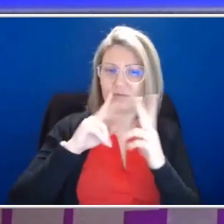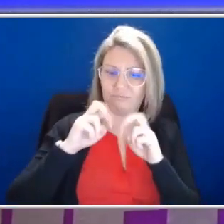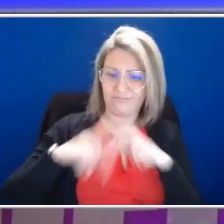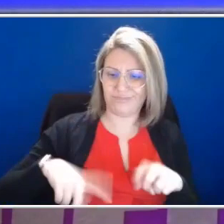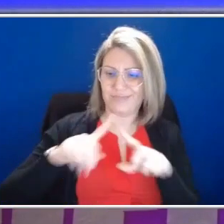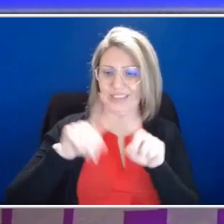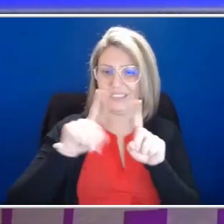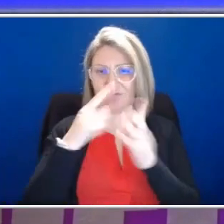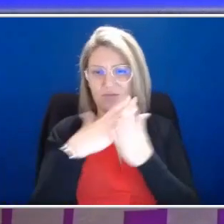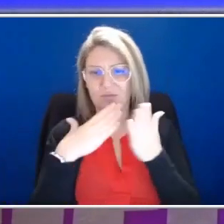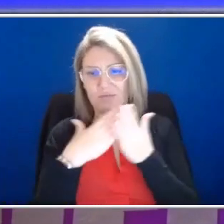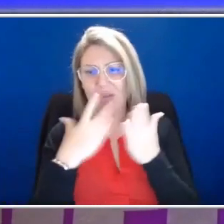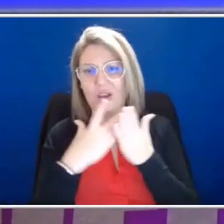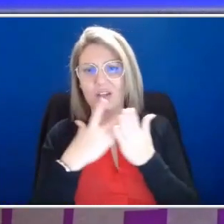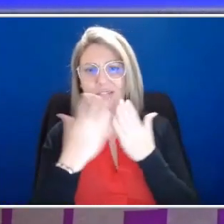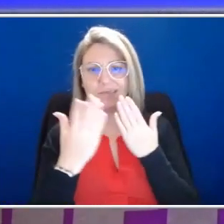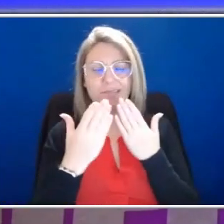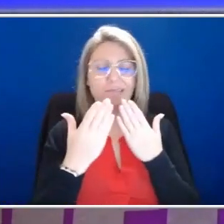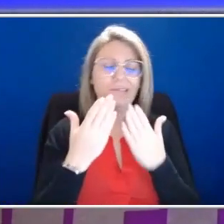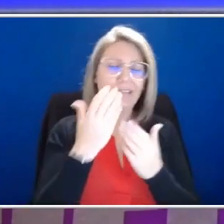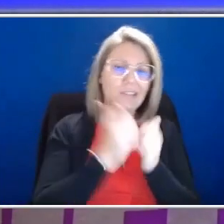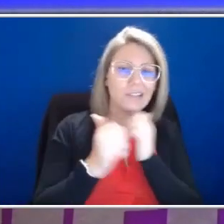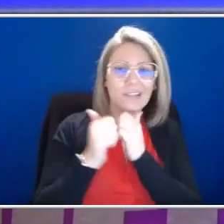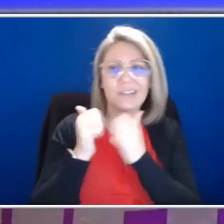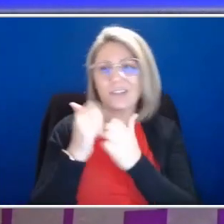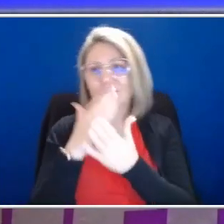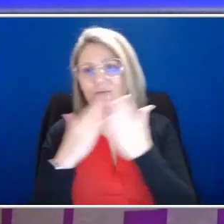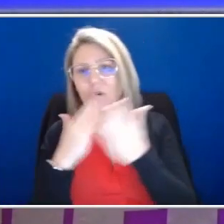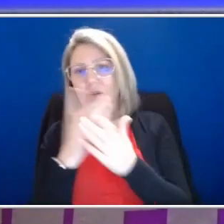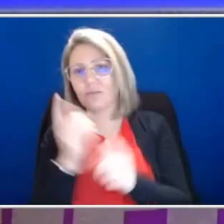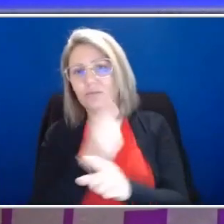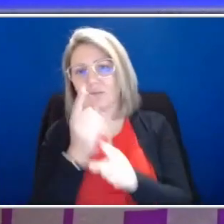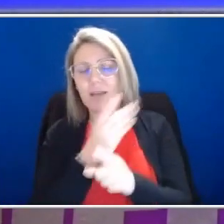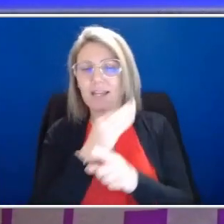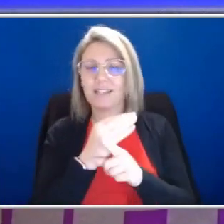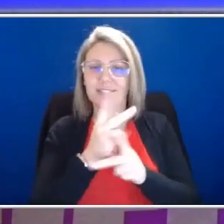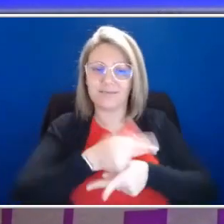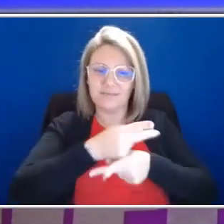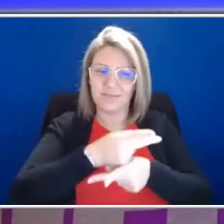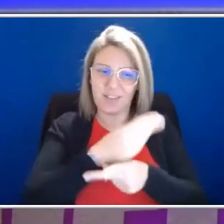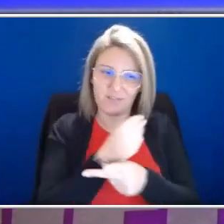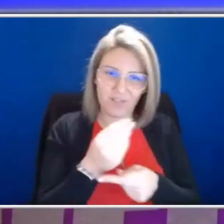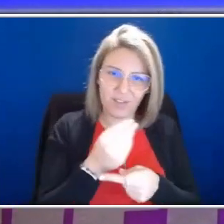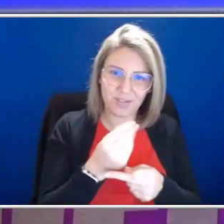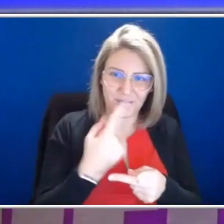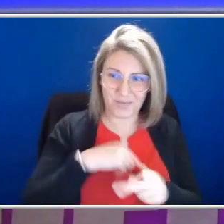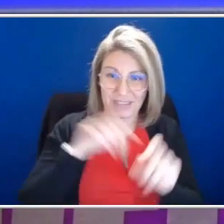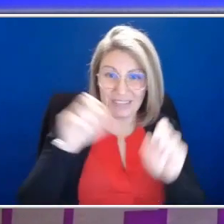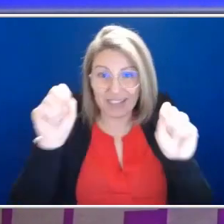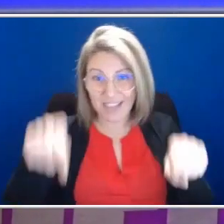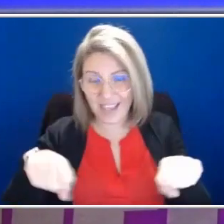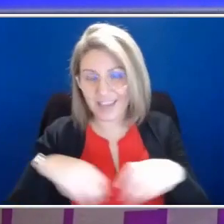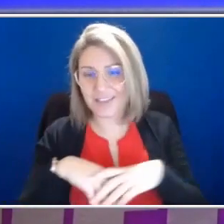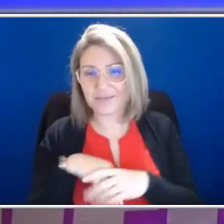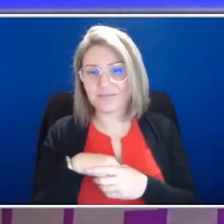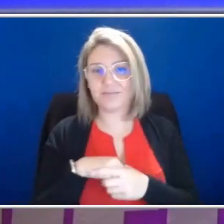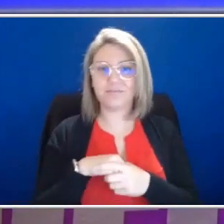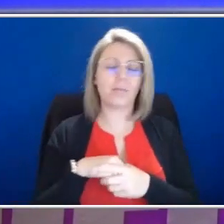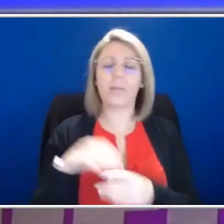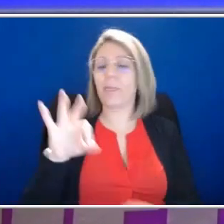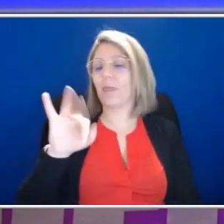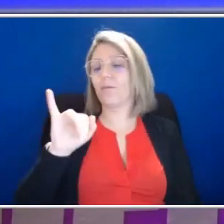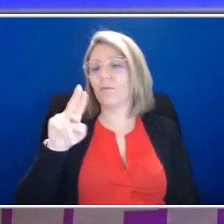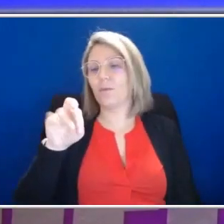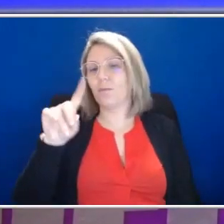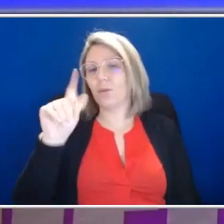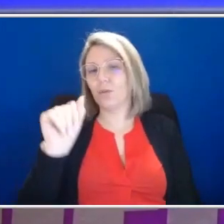we can do each step properly and as carefully and meticulously as we can. The fibula really is our